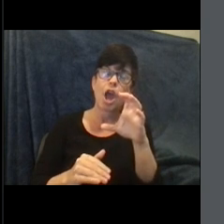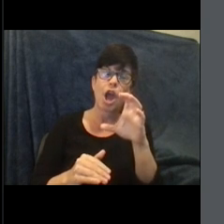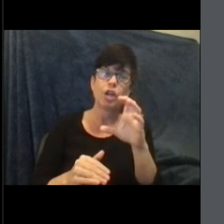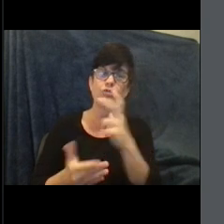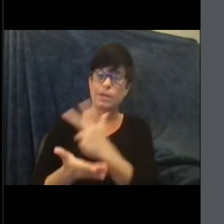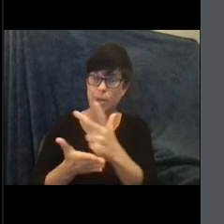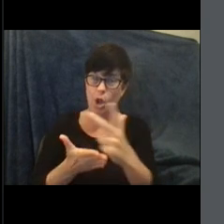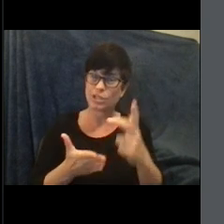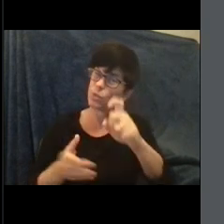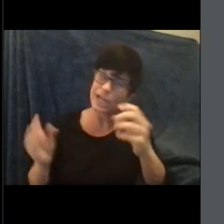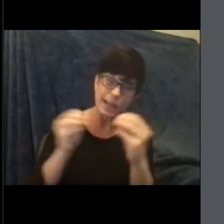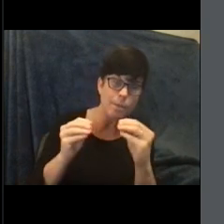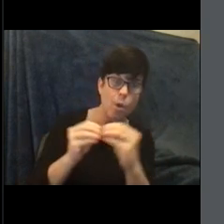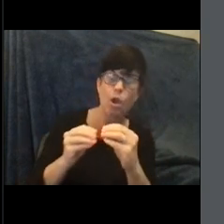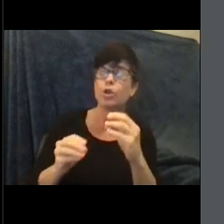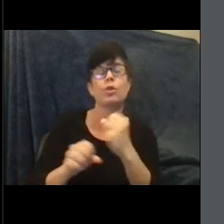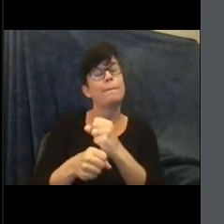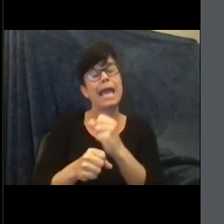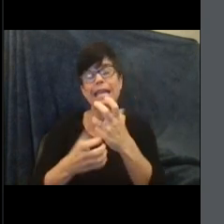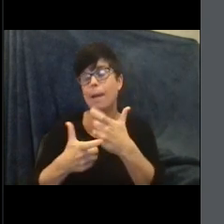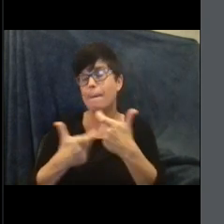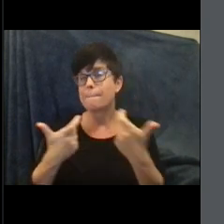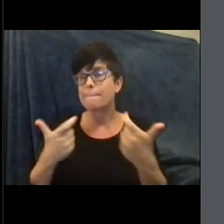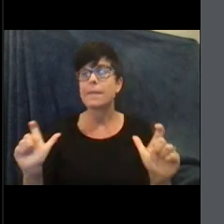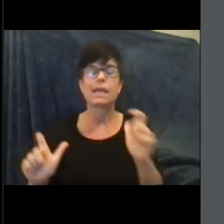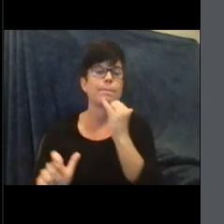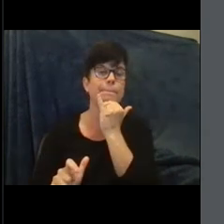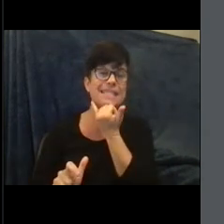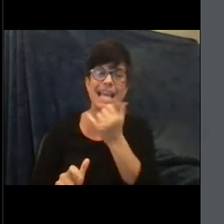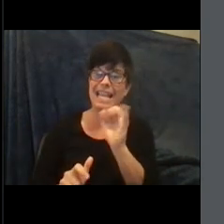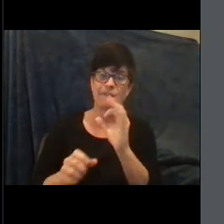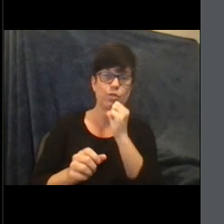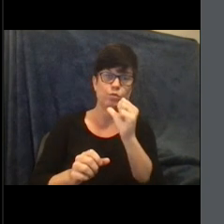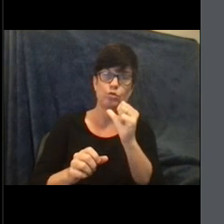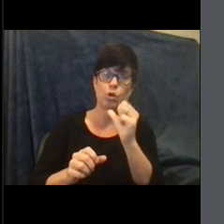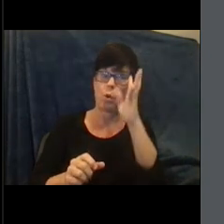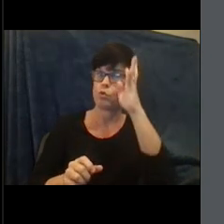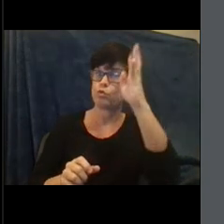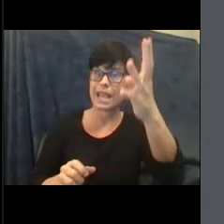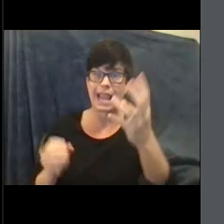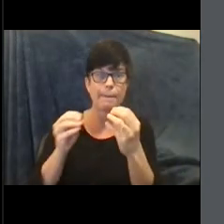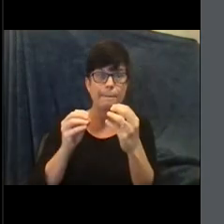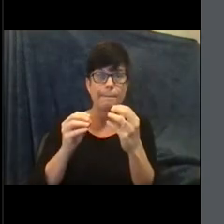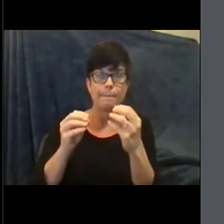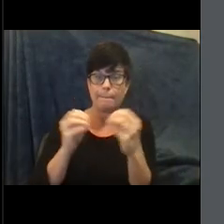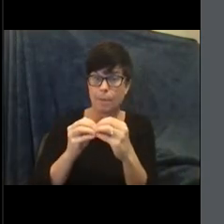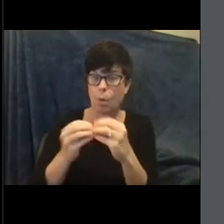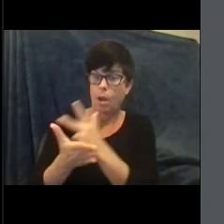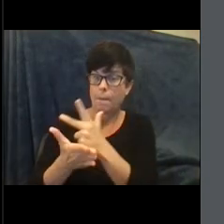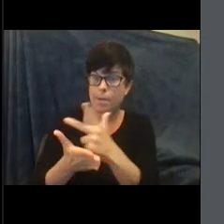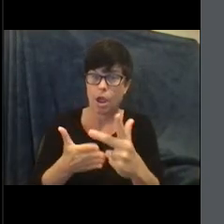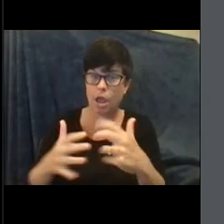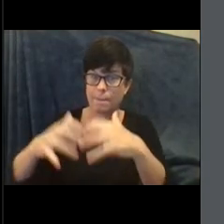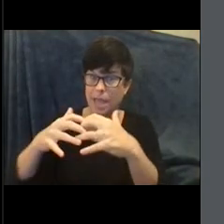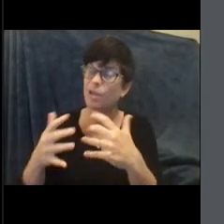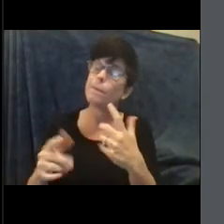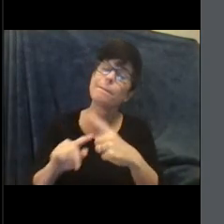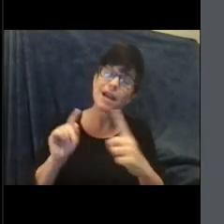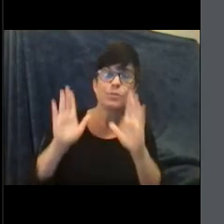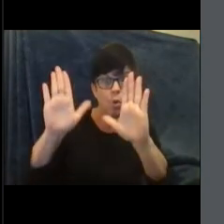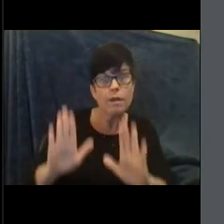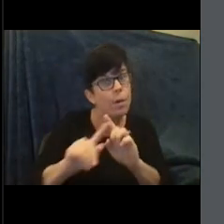huge mistake in terms of what's happening down in that marina. It's wonderful down there, except that you've got all the boats, the